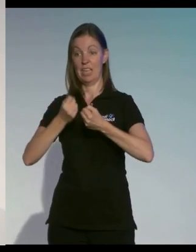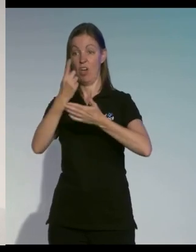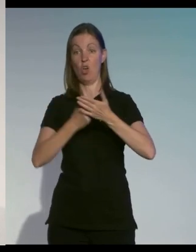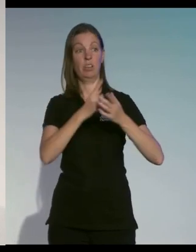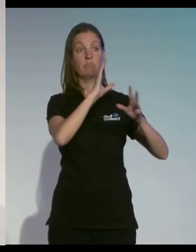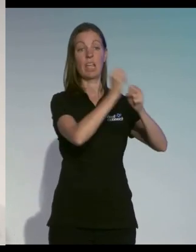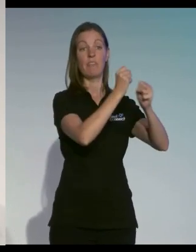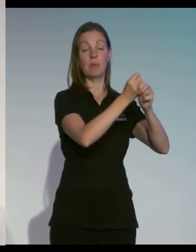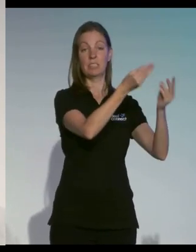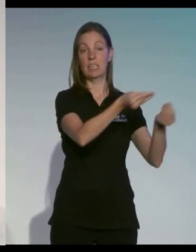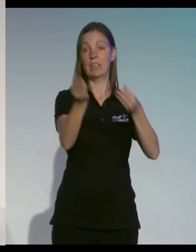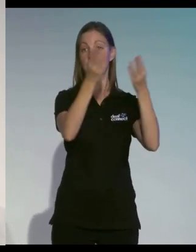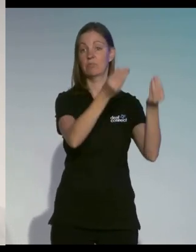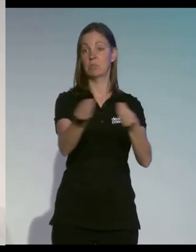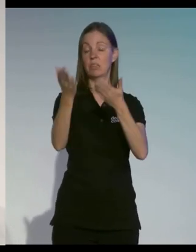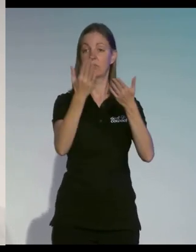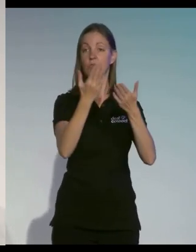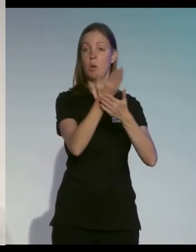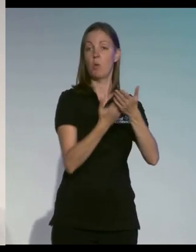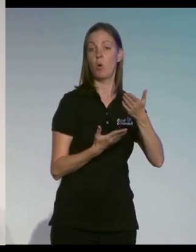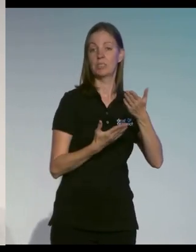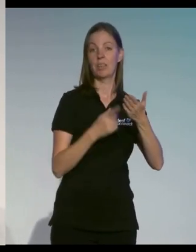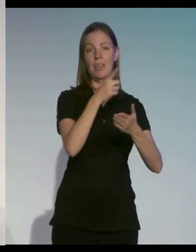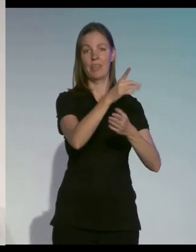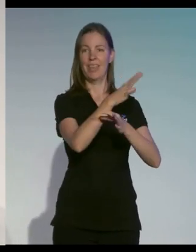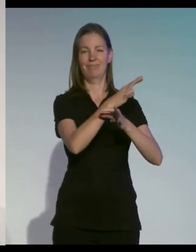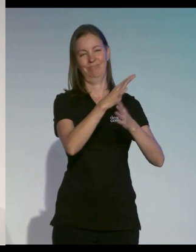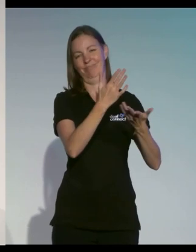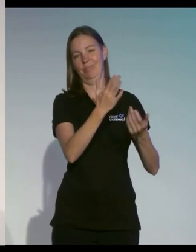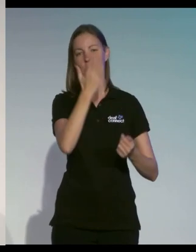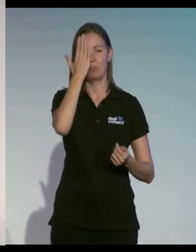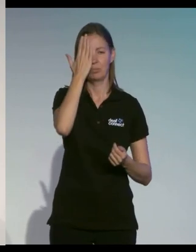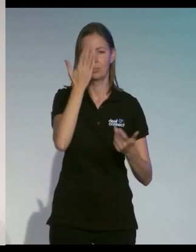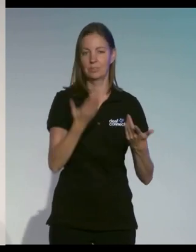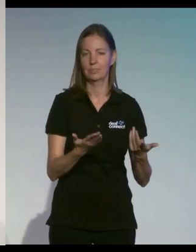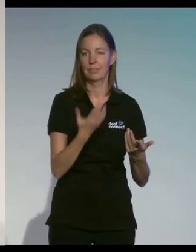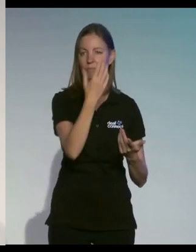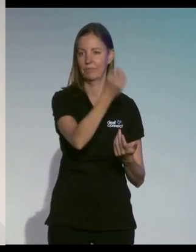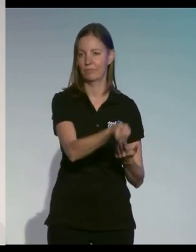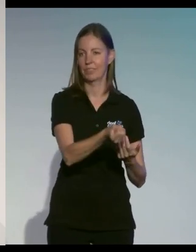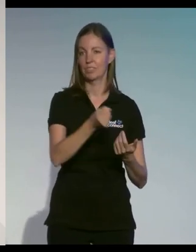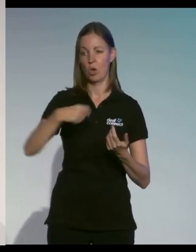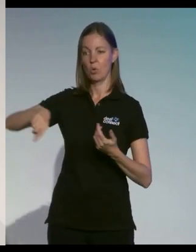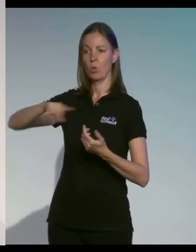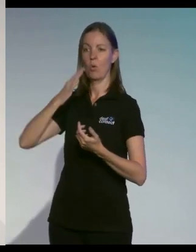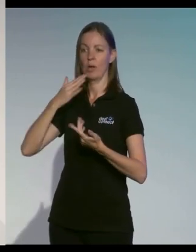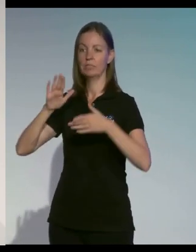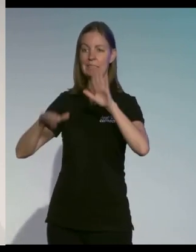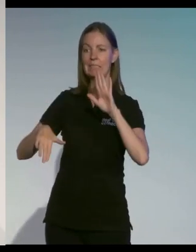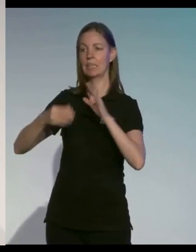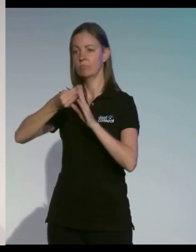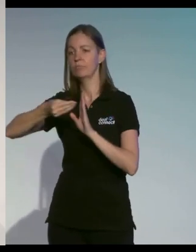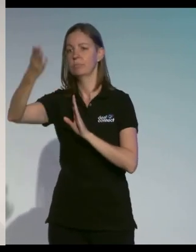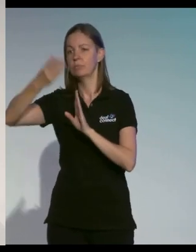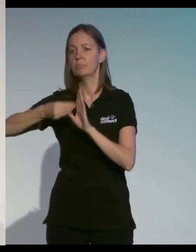reports. And we all know that they're hardly impartial and unbiased in the way that they paint the